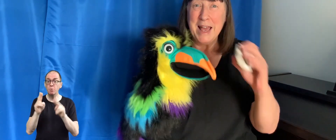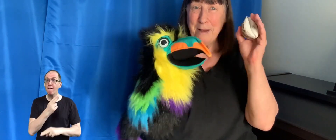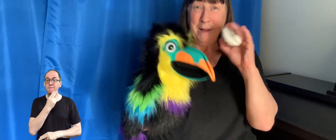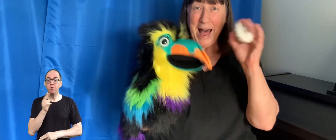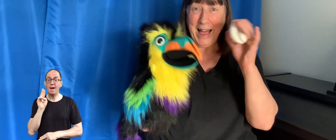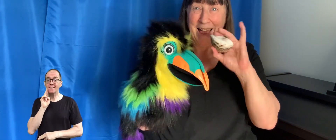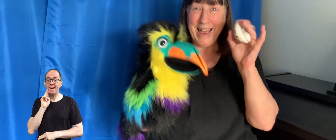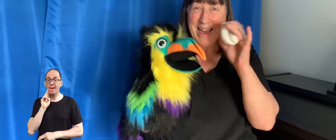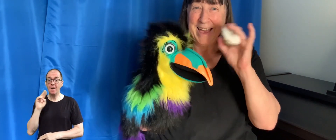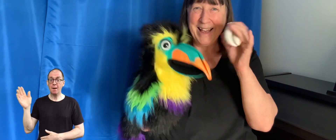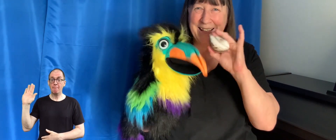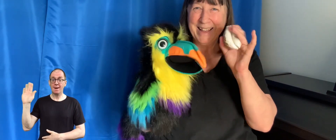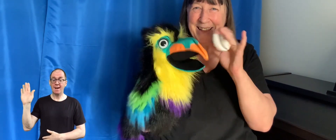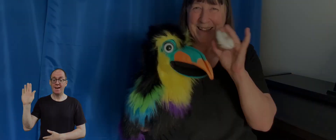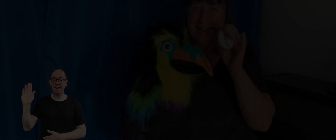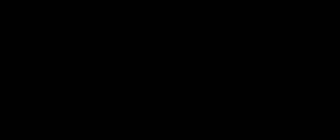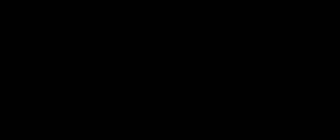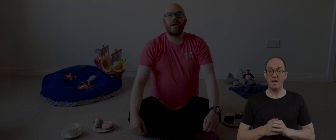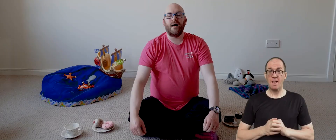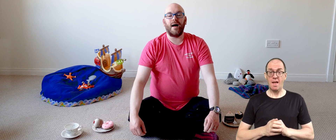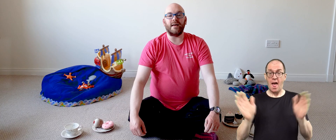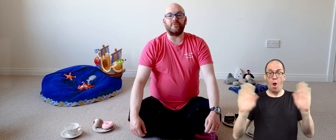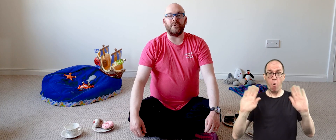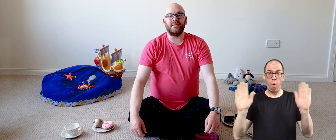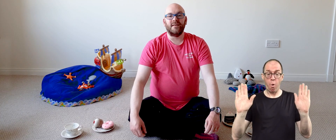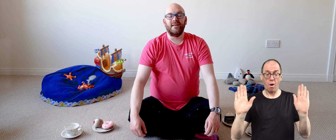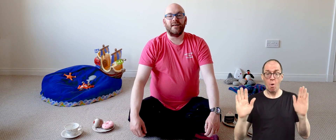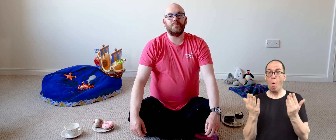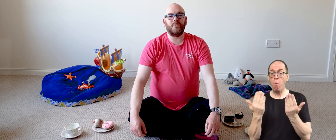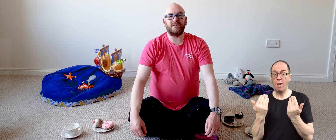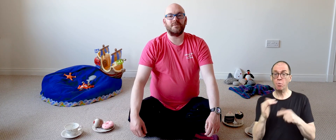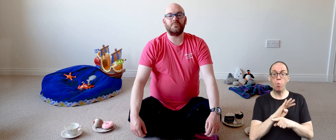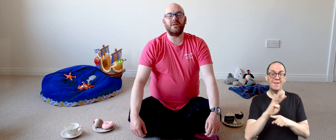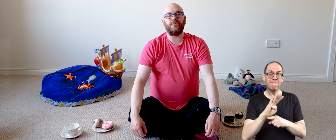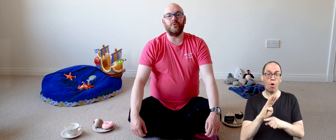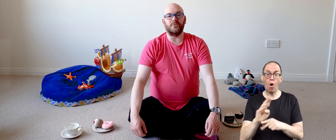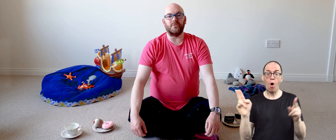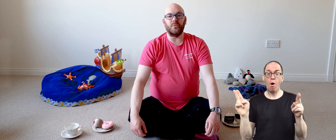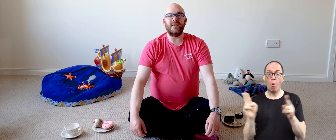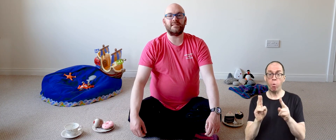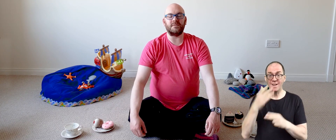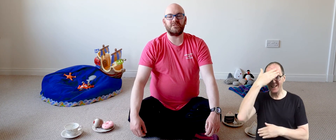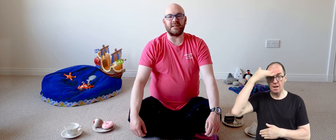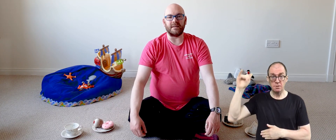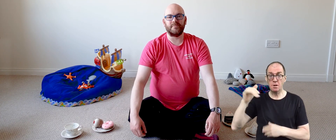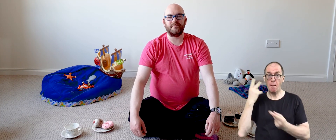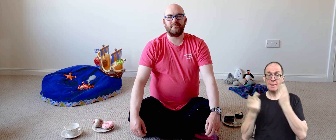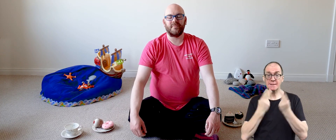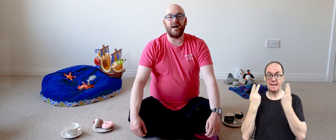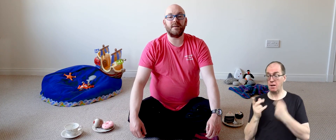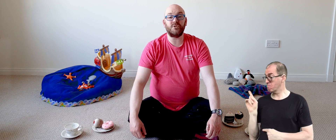Friday. Bye. Hi everyone, and welcome to week four of the Wee Summer